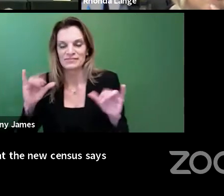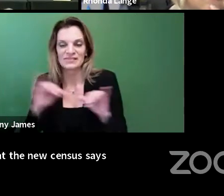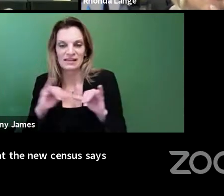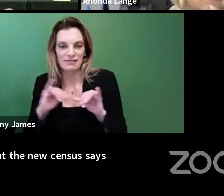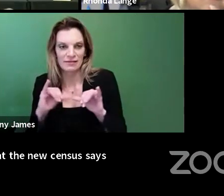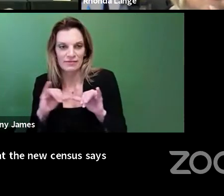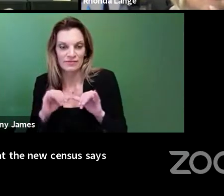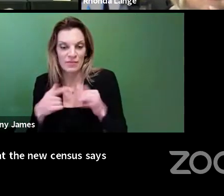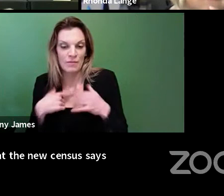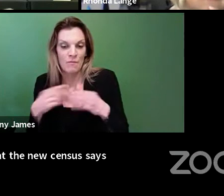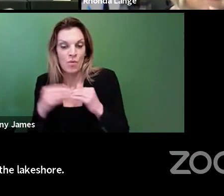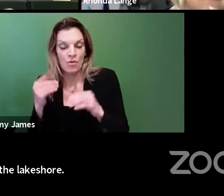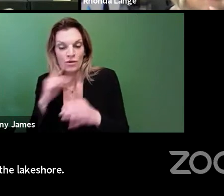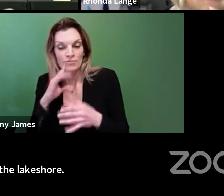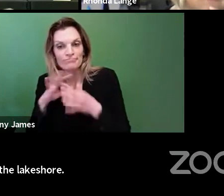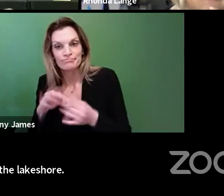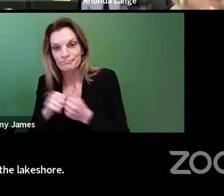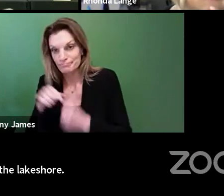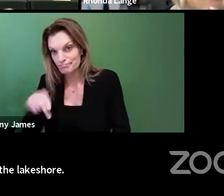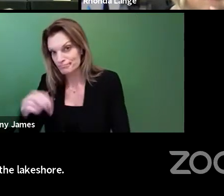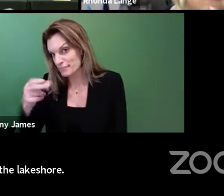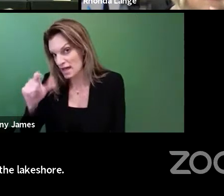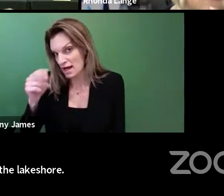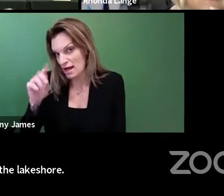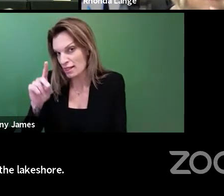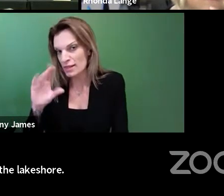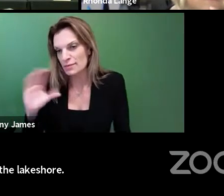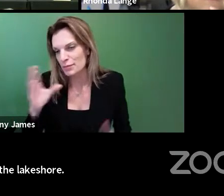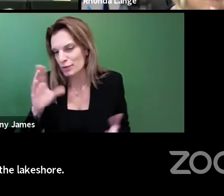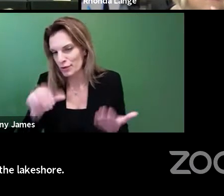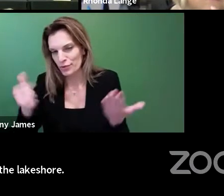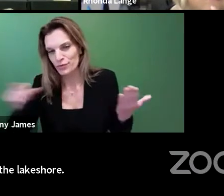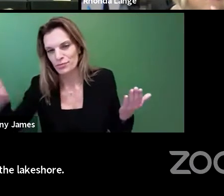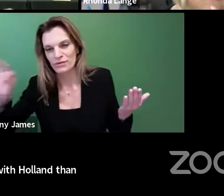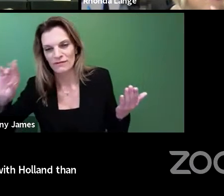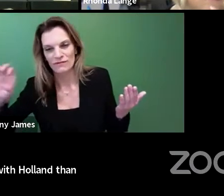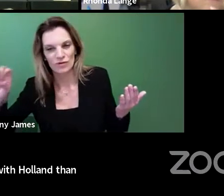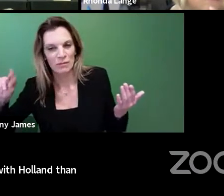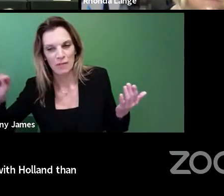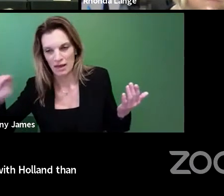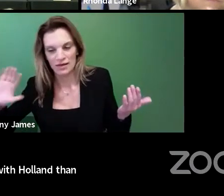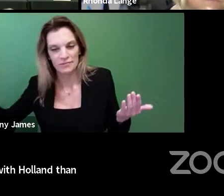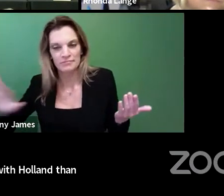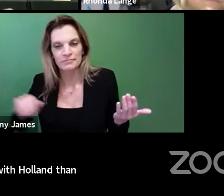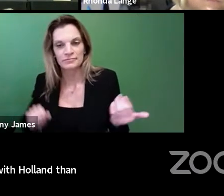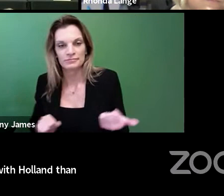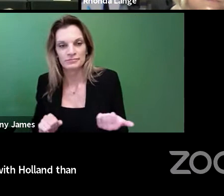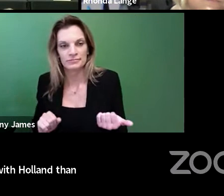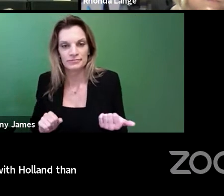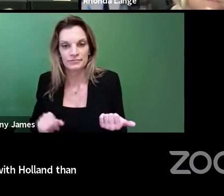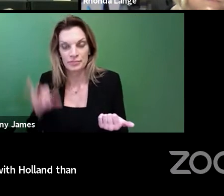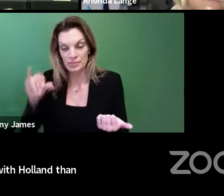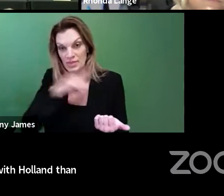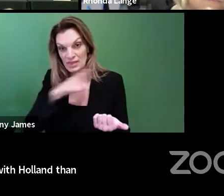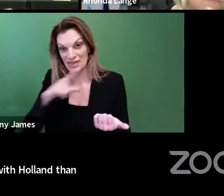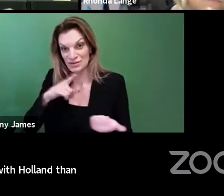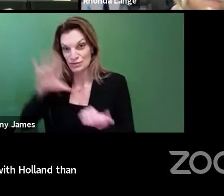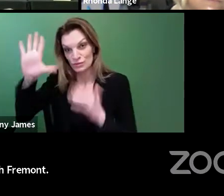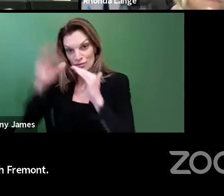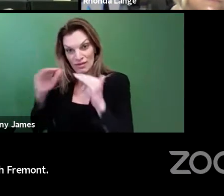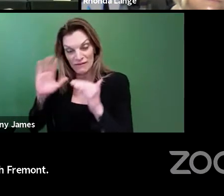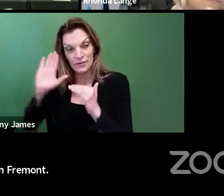have more in common with Holland than we will ever have with Fremont. At the legislative level,